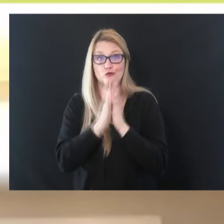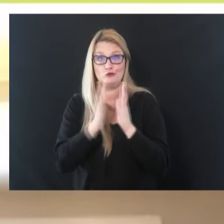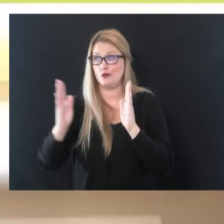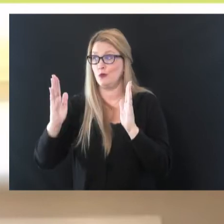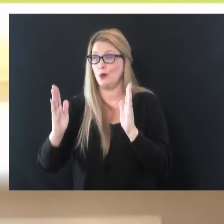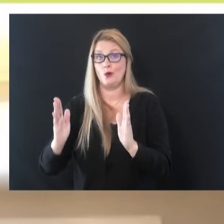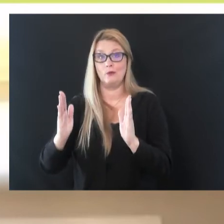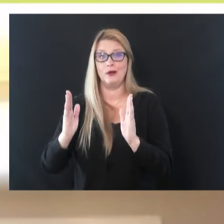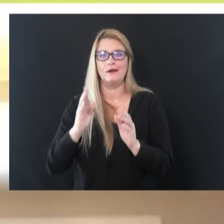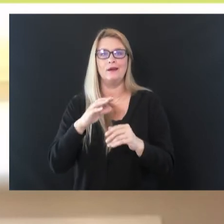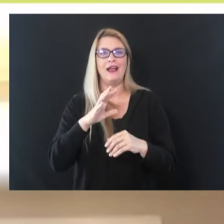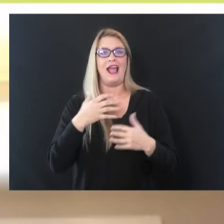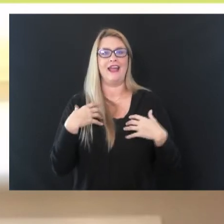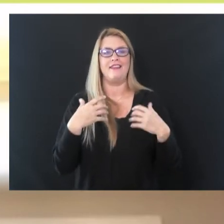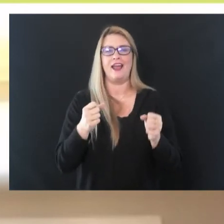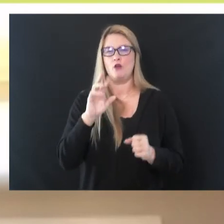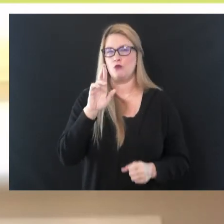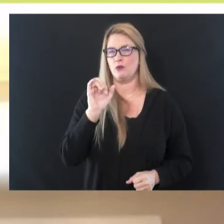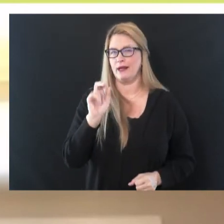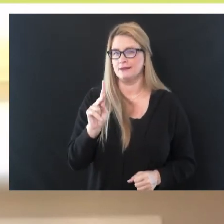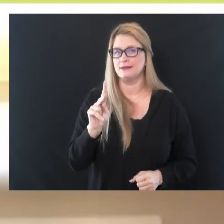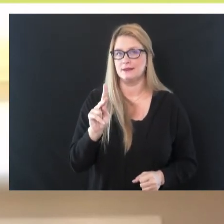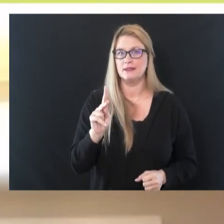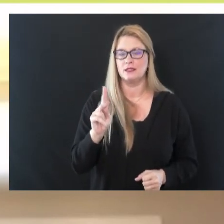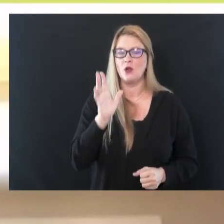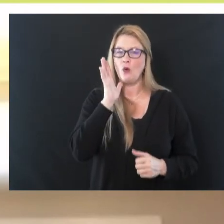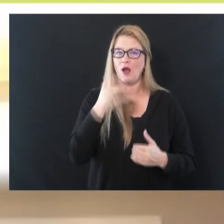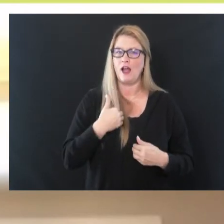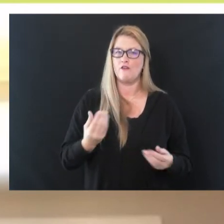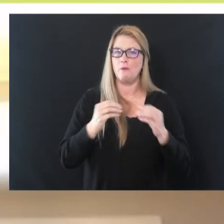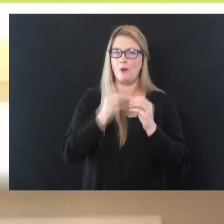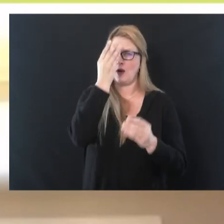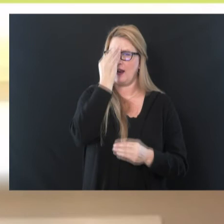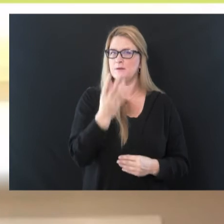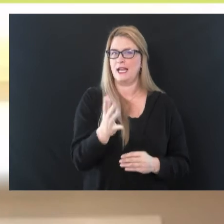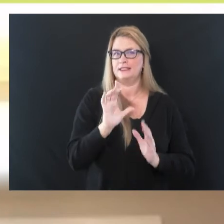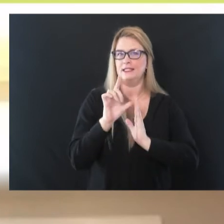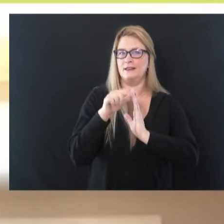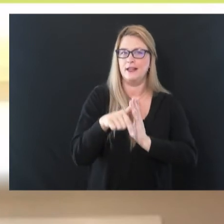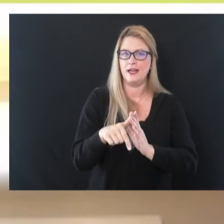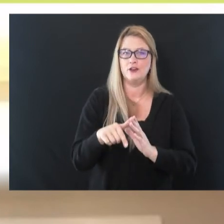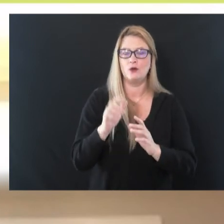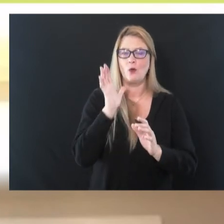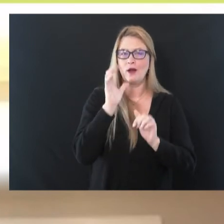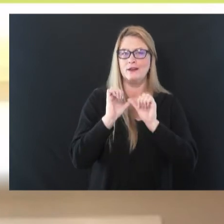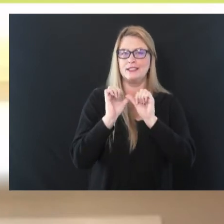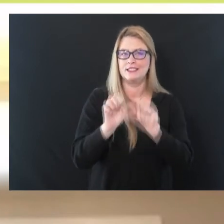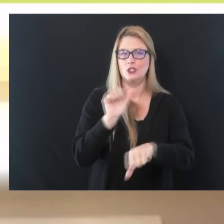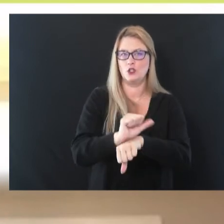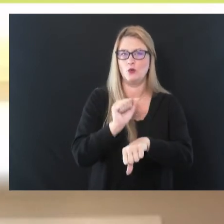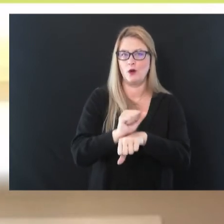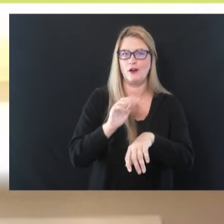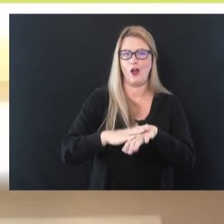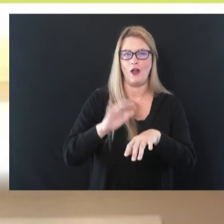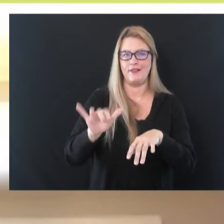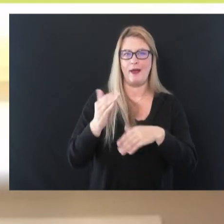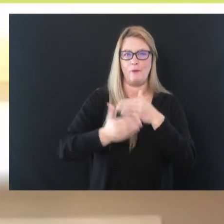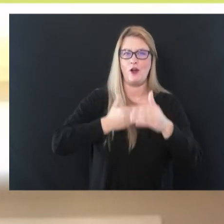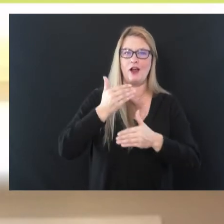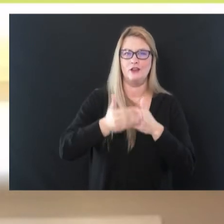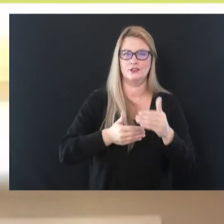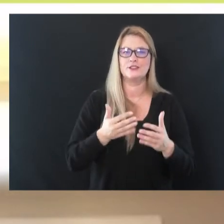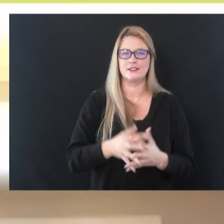as the health risks. So there'll be more to follow on those as we continue to work with him on the process. And I don't know, Reverend, you may